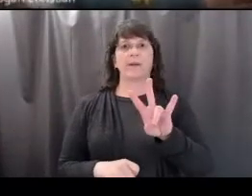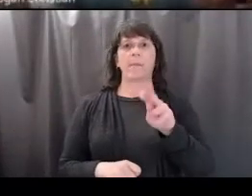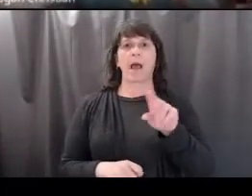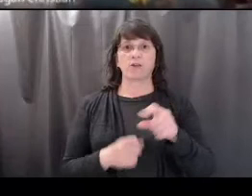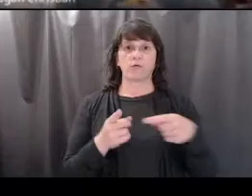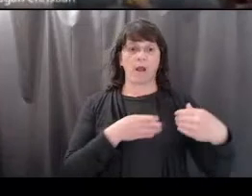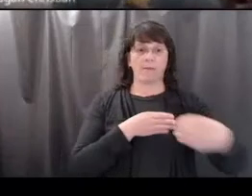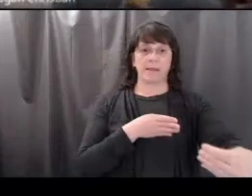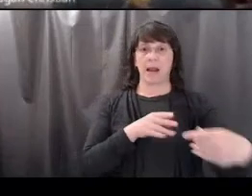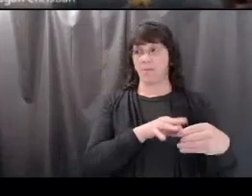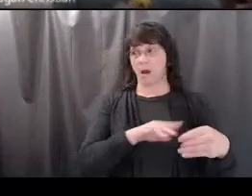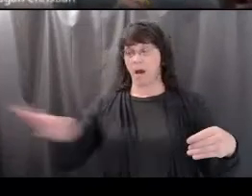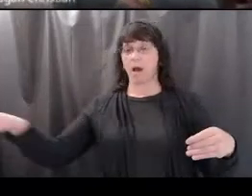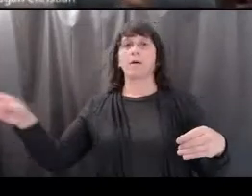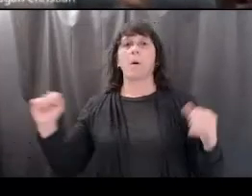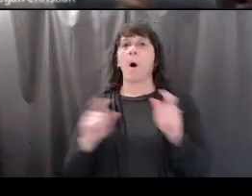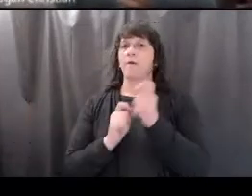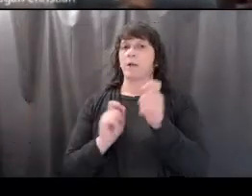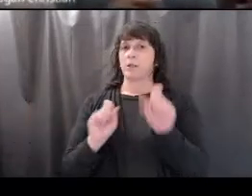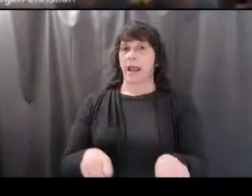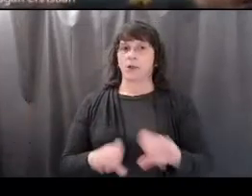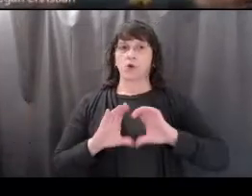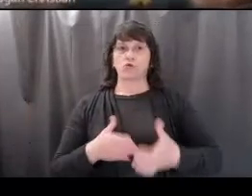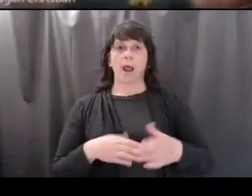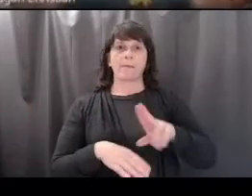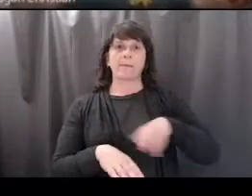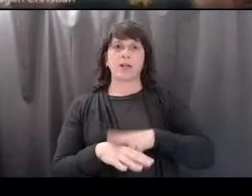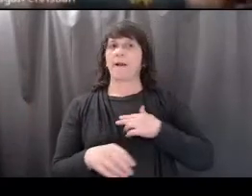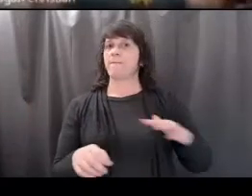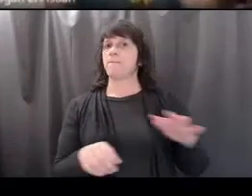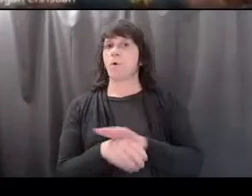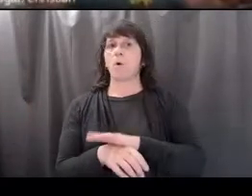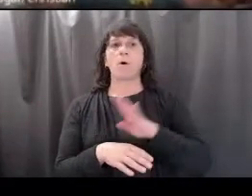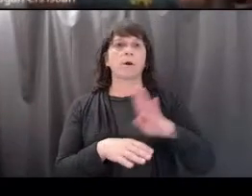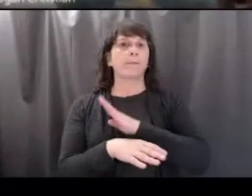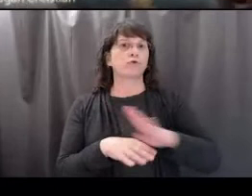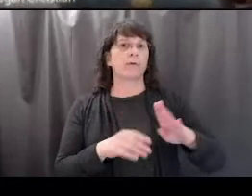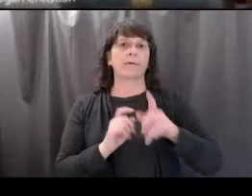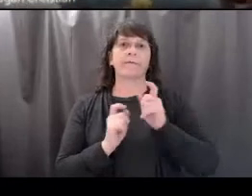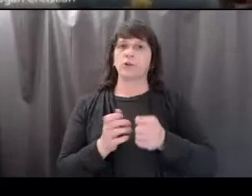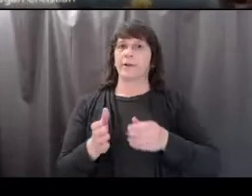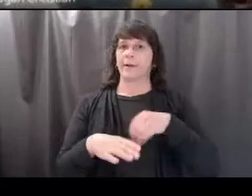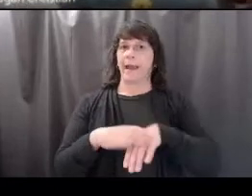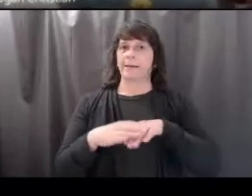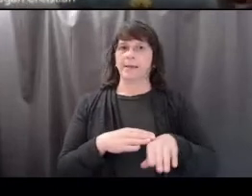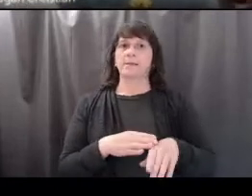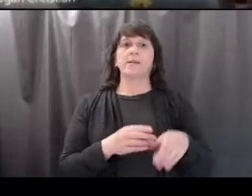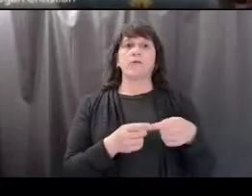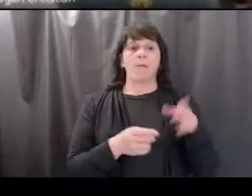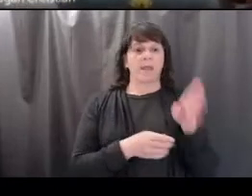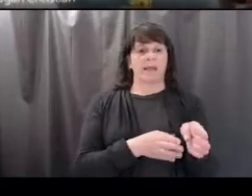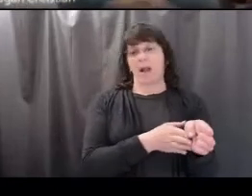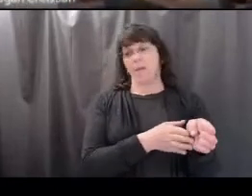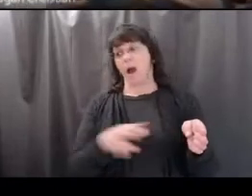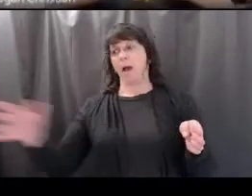that dam. So currently the tribal nations have full commercial fishing access in that area above the Bonneville Dam,